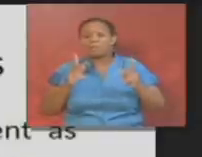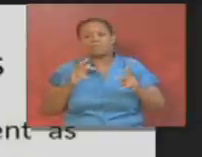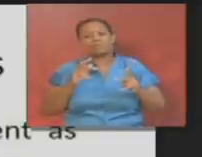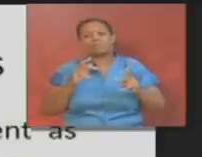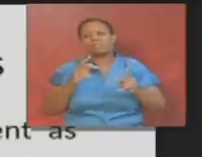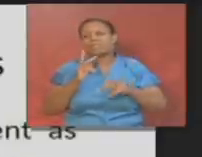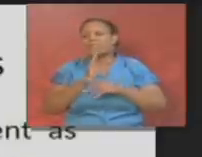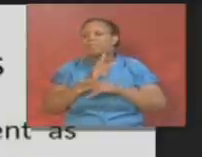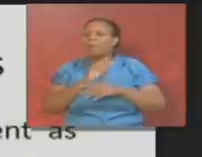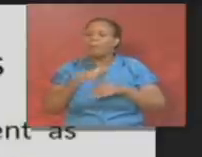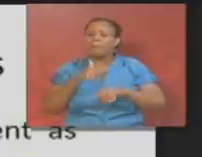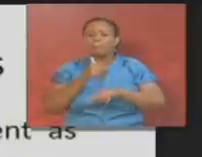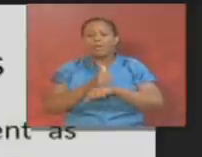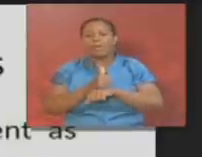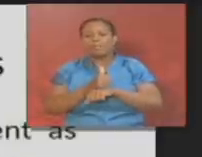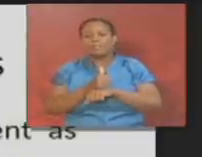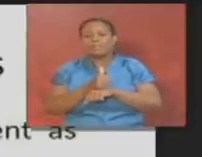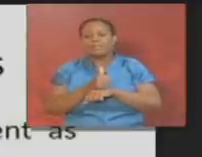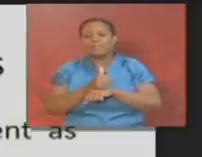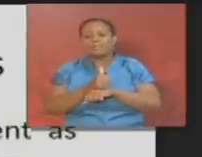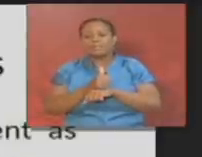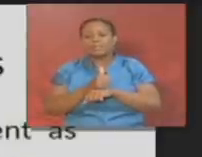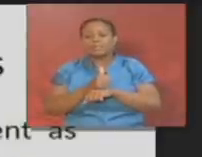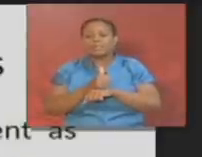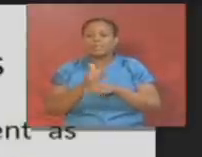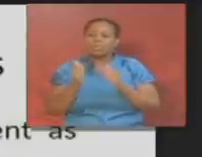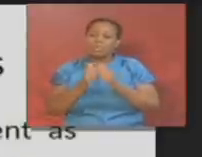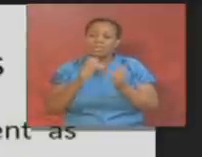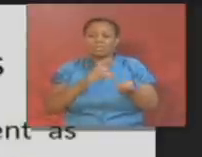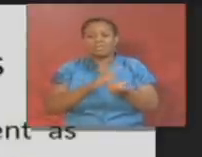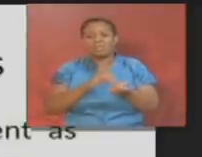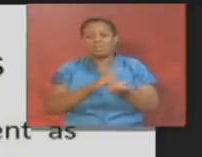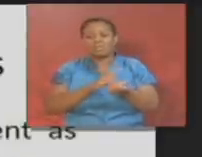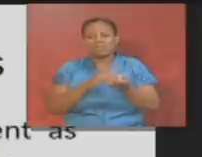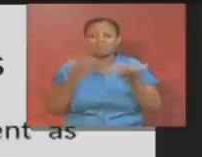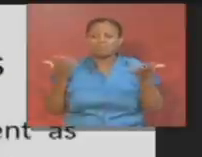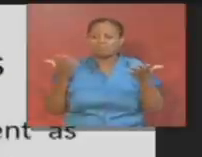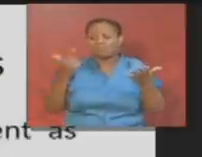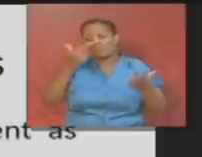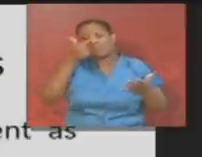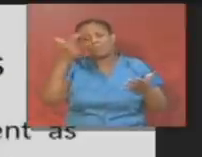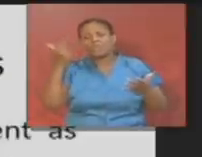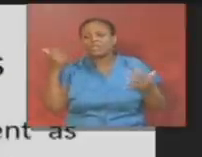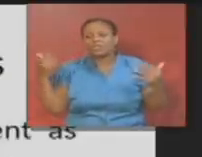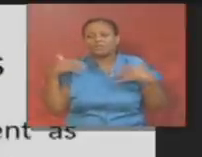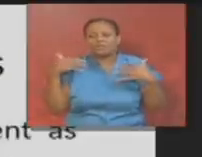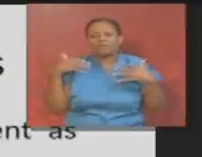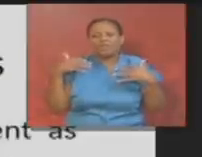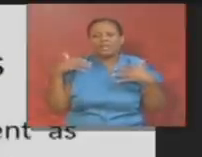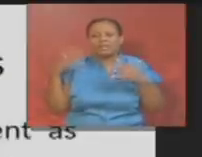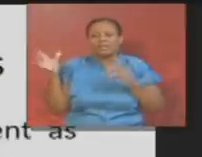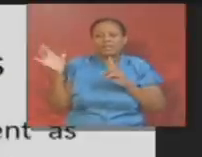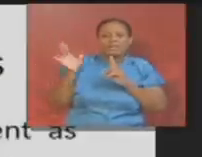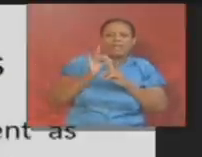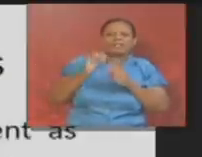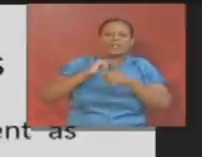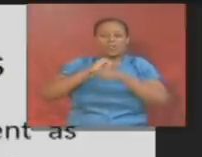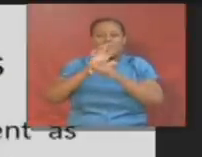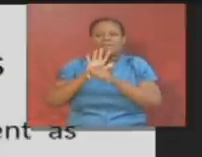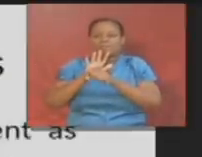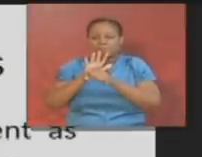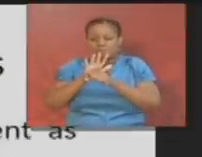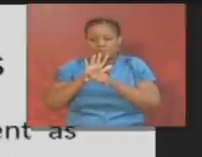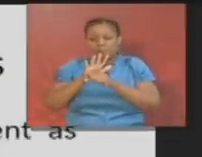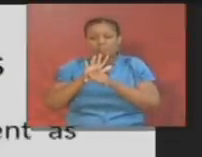healthcare facilities for the reasons I have mentioned. And it is being realized now, almost 1 year into the